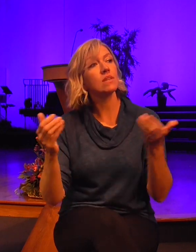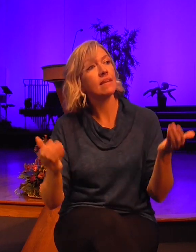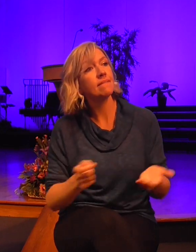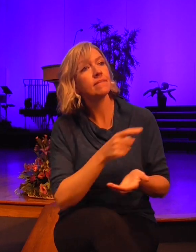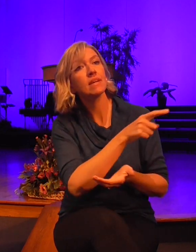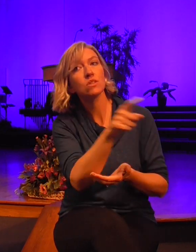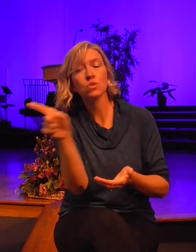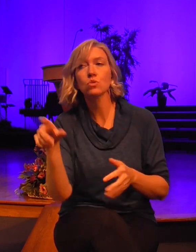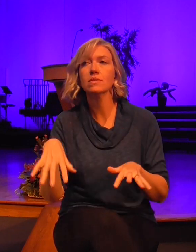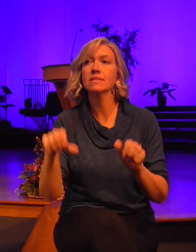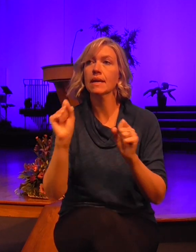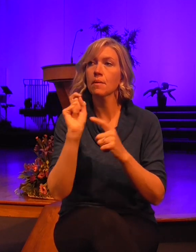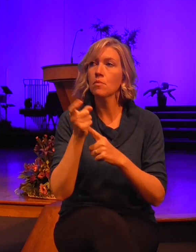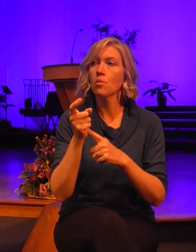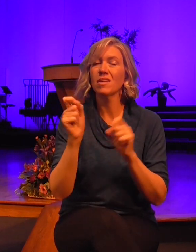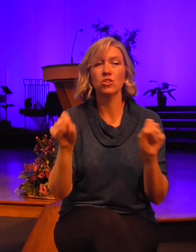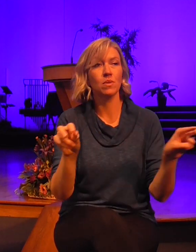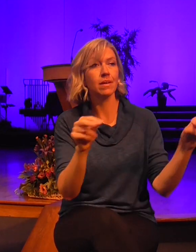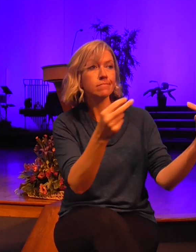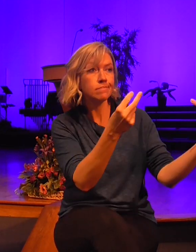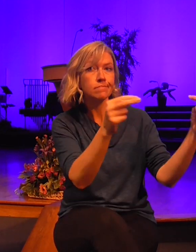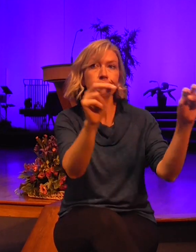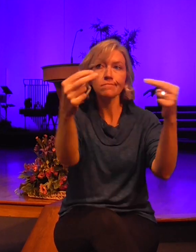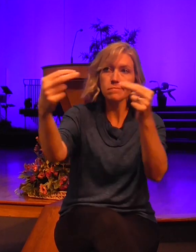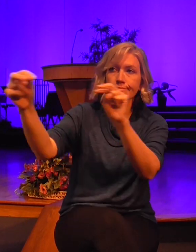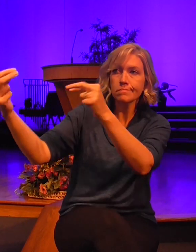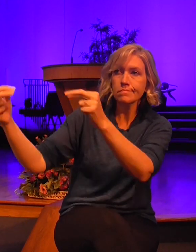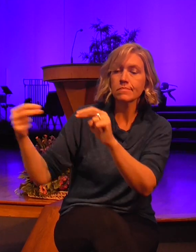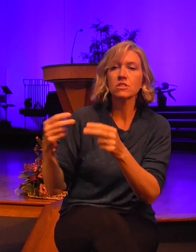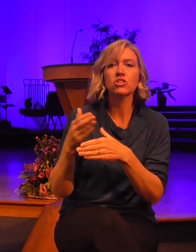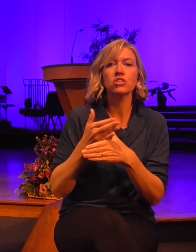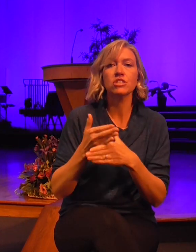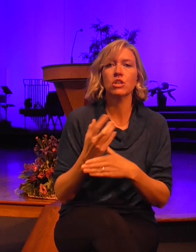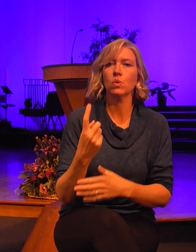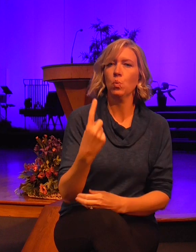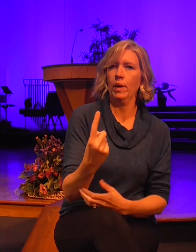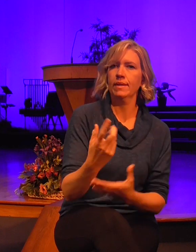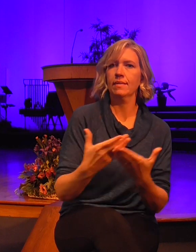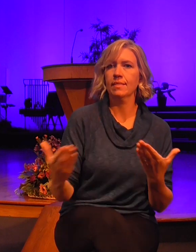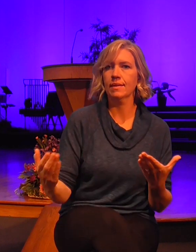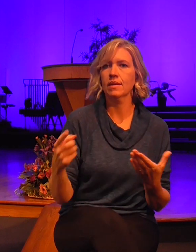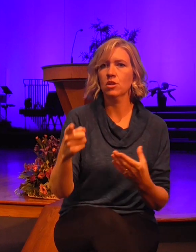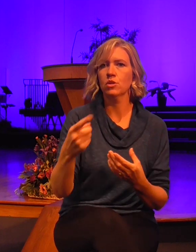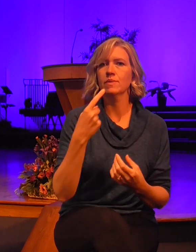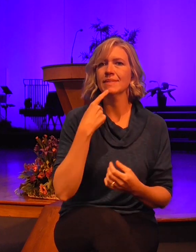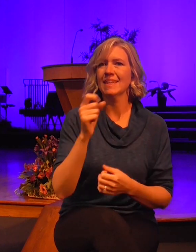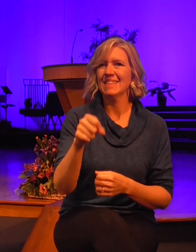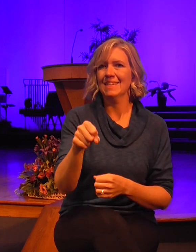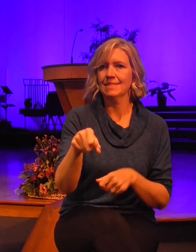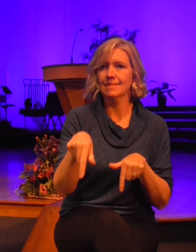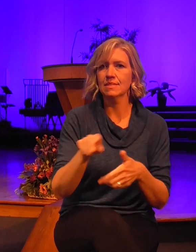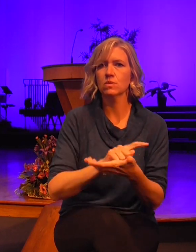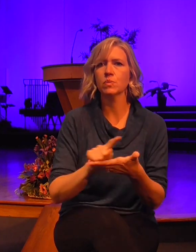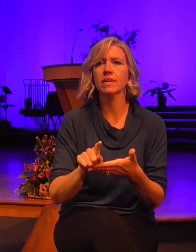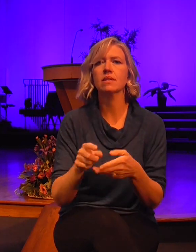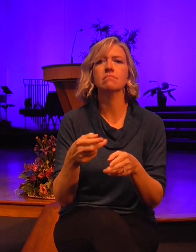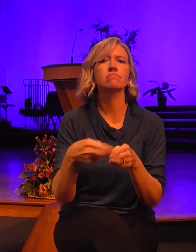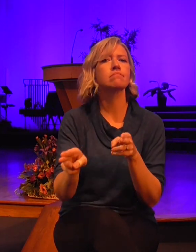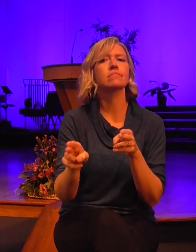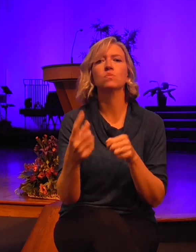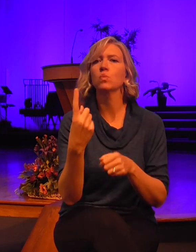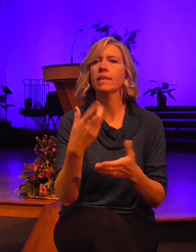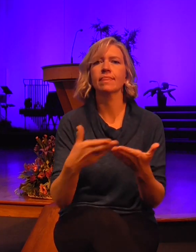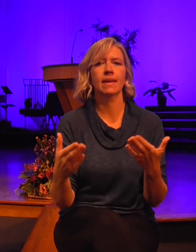can even turn to someone next to you, behind you, in front of you, and let them know one thing that you're saying yes to this week. Just one thing.